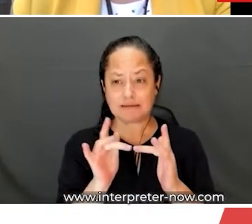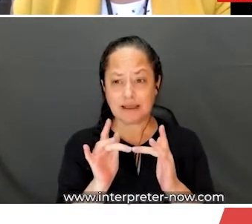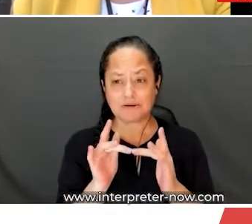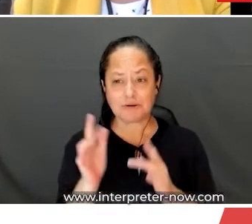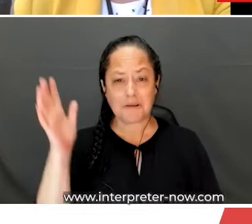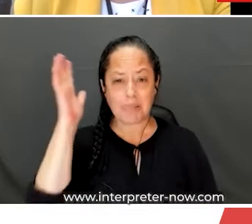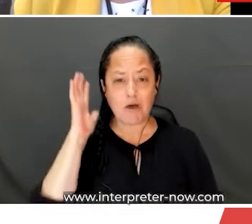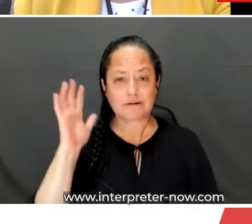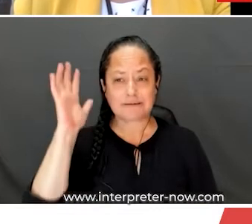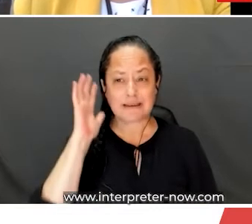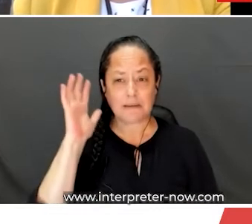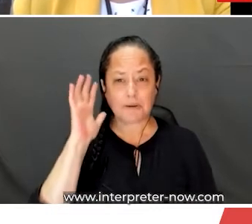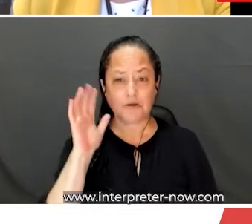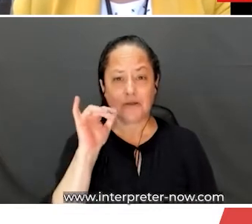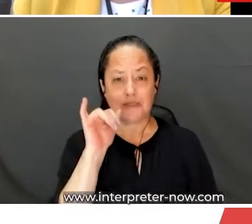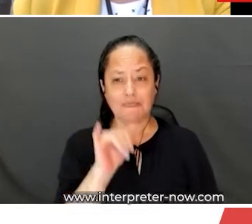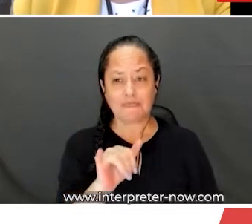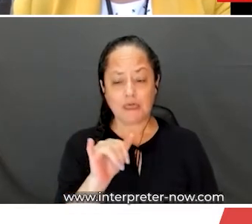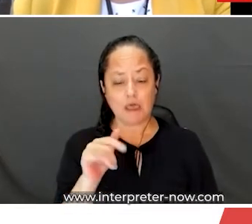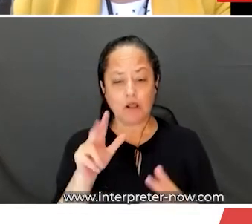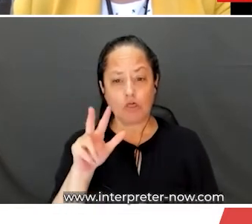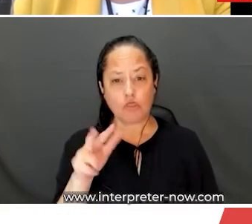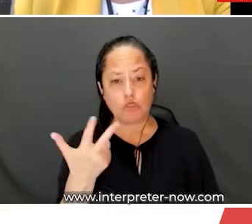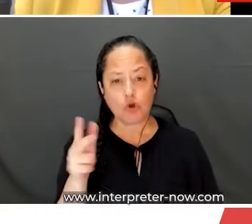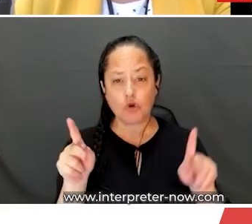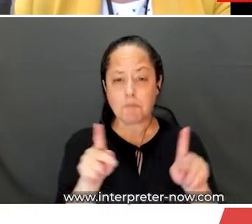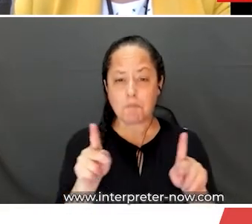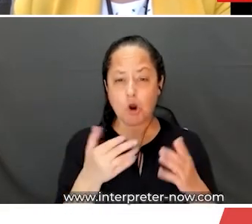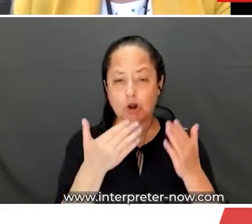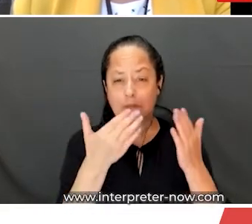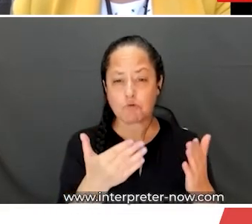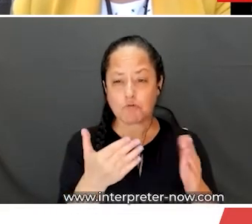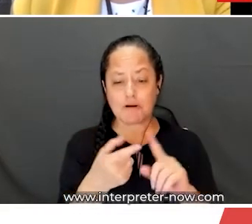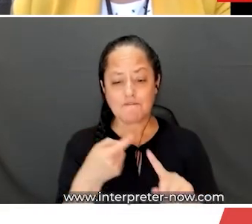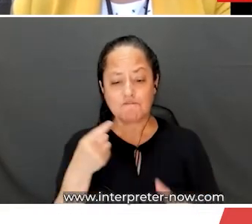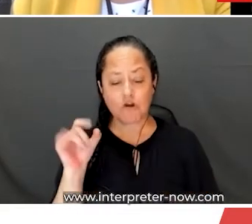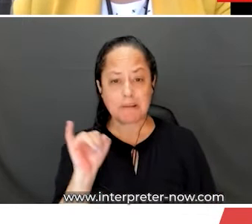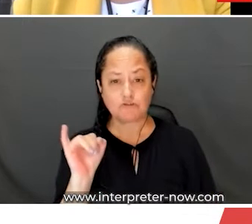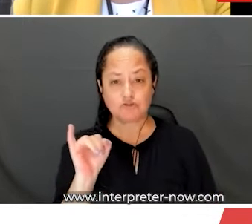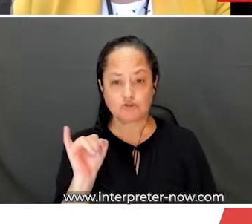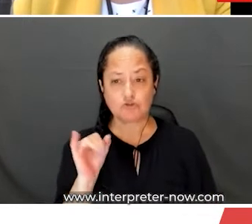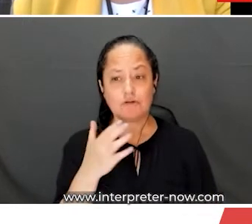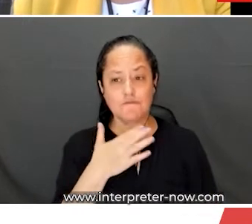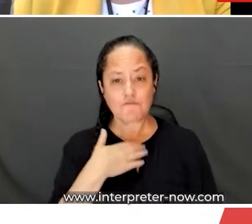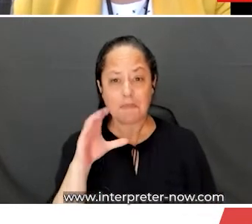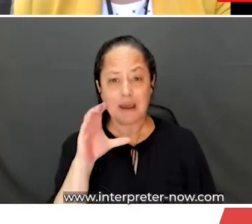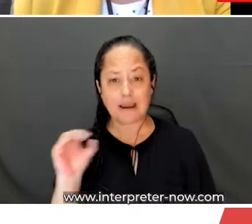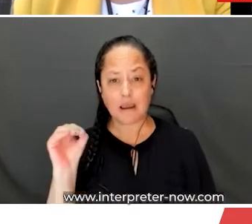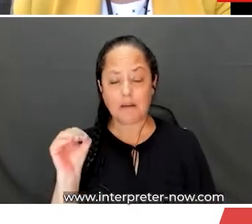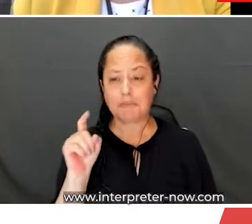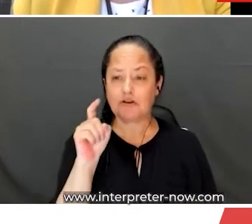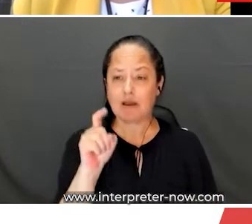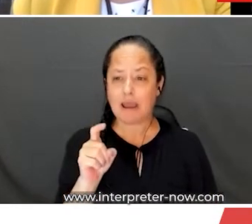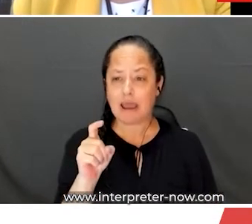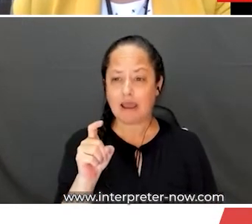ago this third-party provider from my insurance and from my company, and I had to,